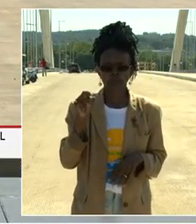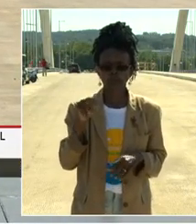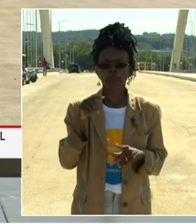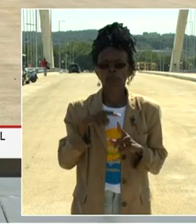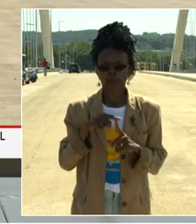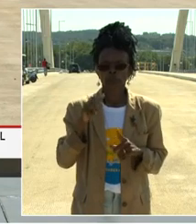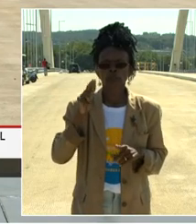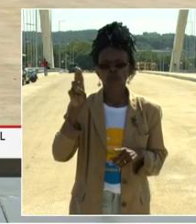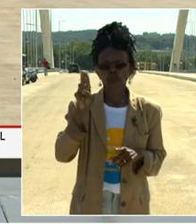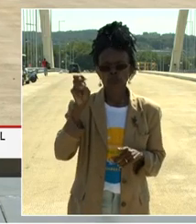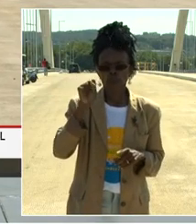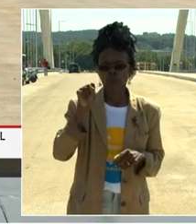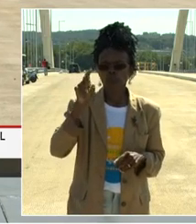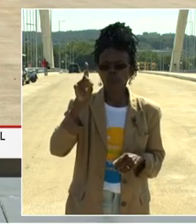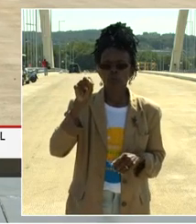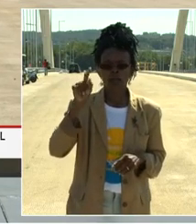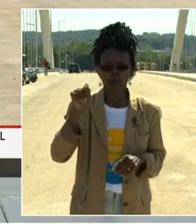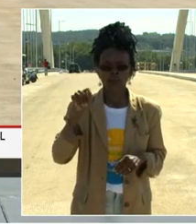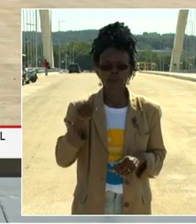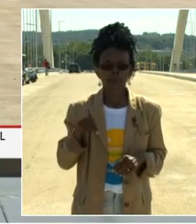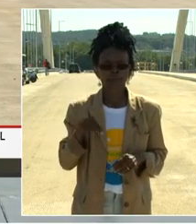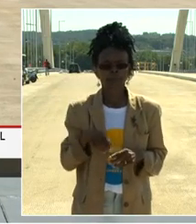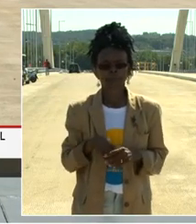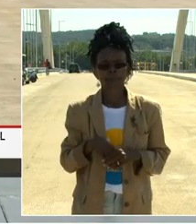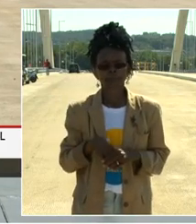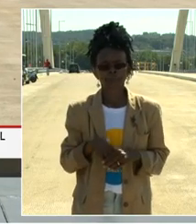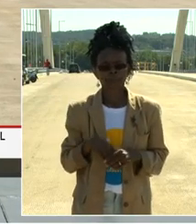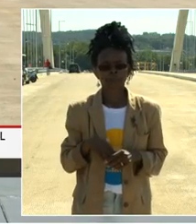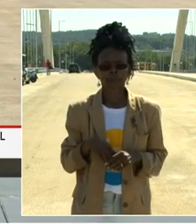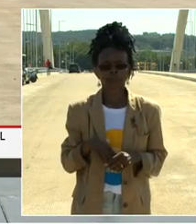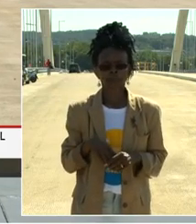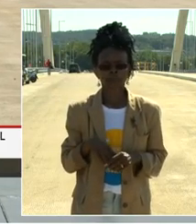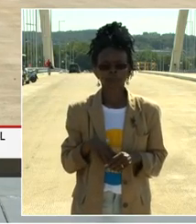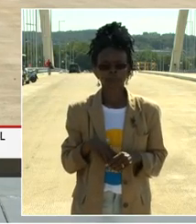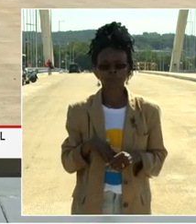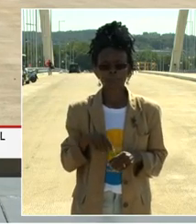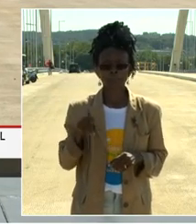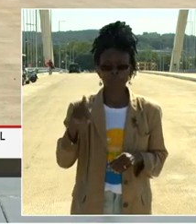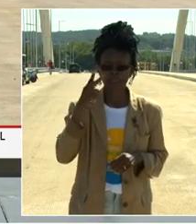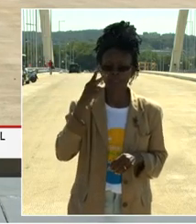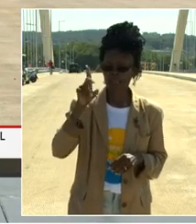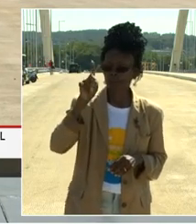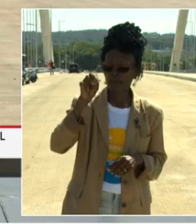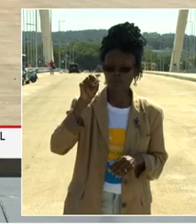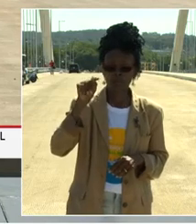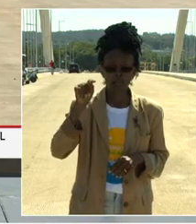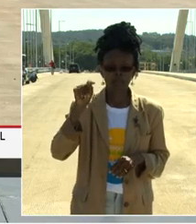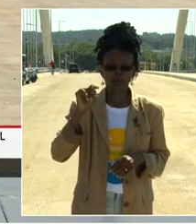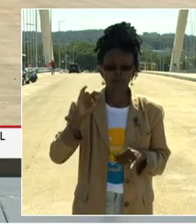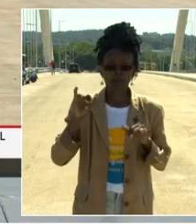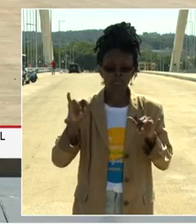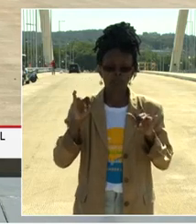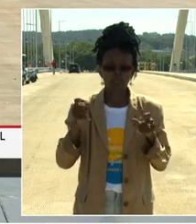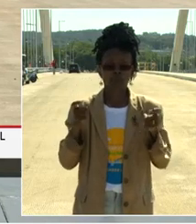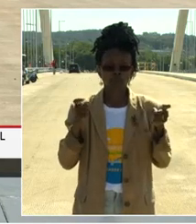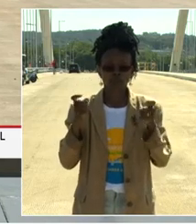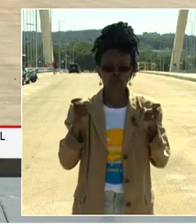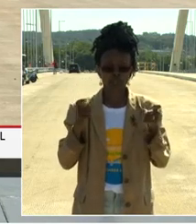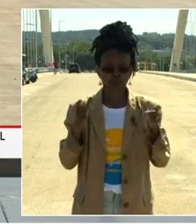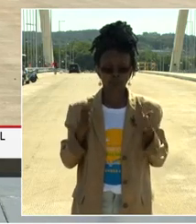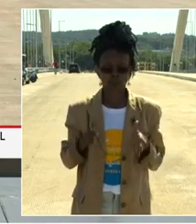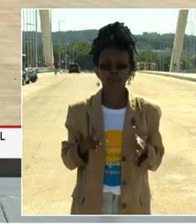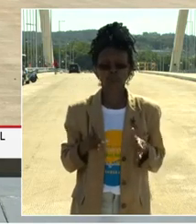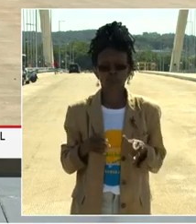at DDOT. I see our former director, Jeff Marudian, our current director, Everett Lott, and also Leif Dormsjo couldn't